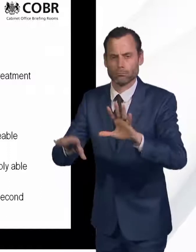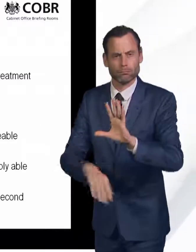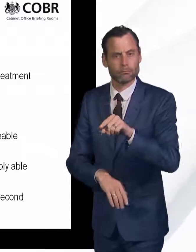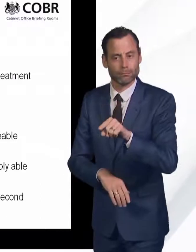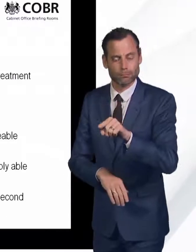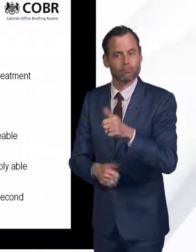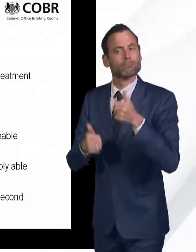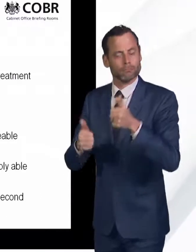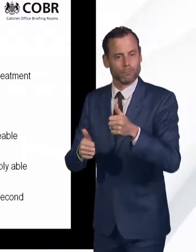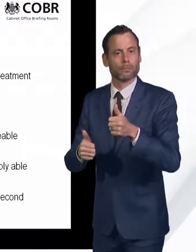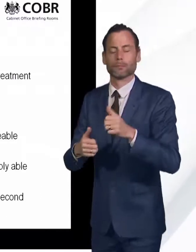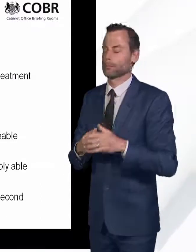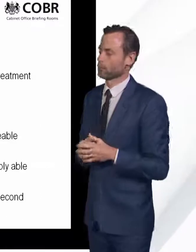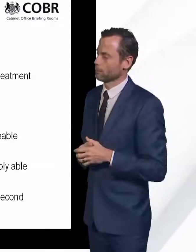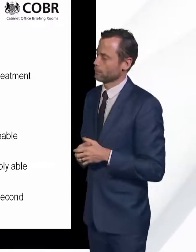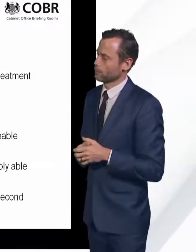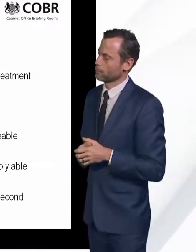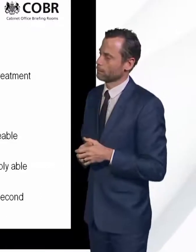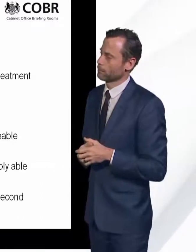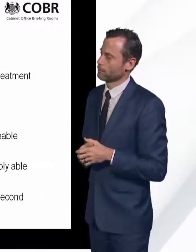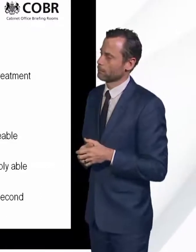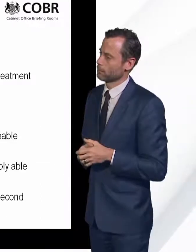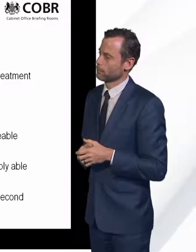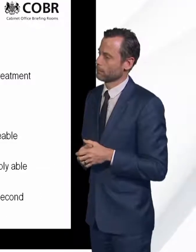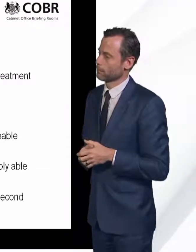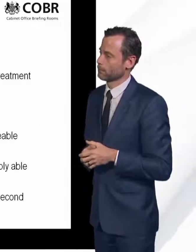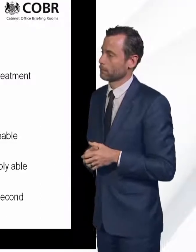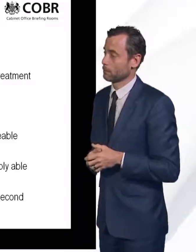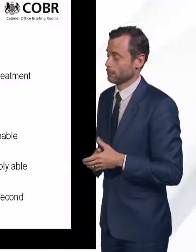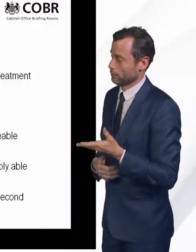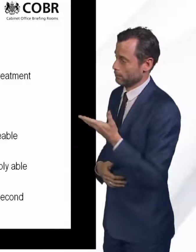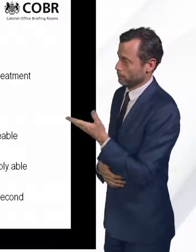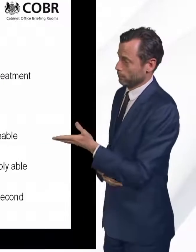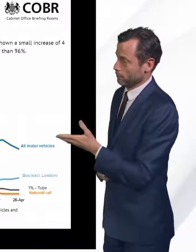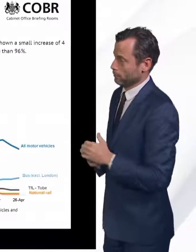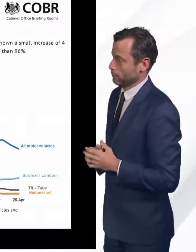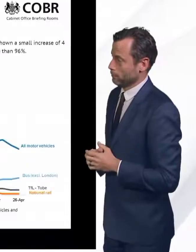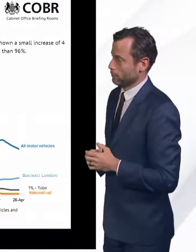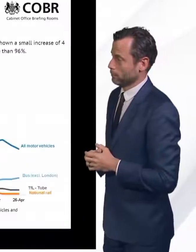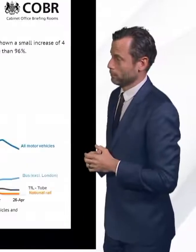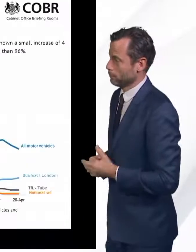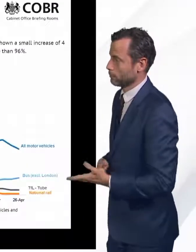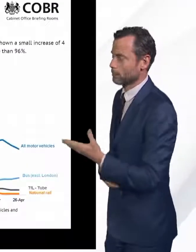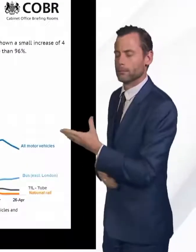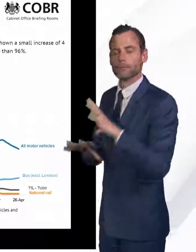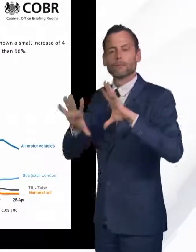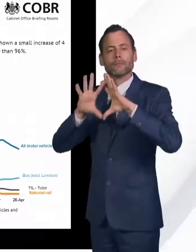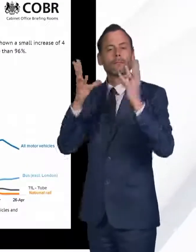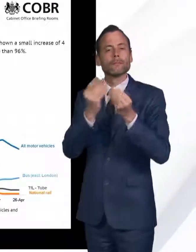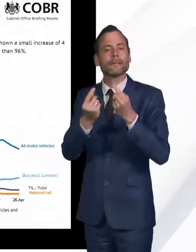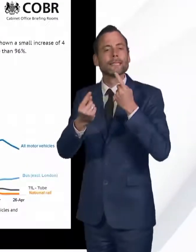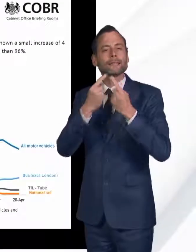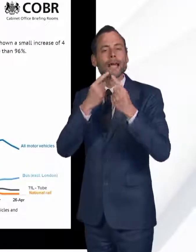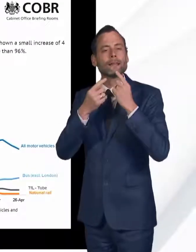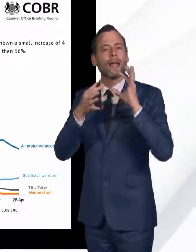the NHS. And if I could have the next slide, please. Here is a description of